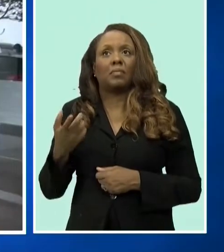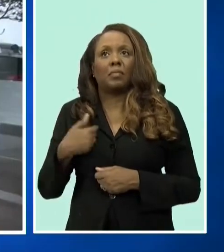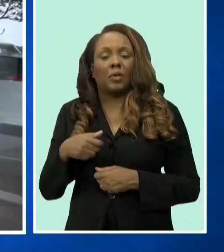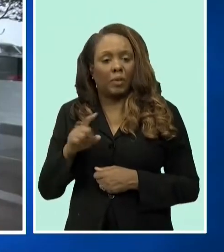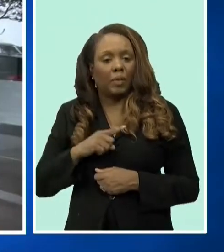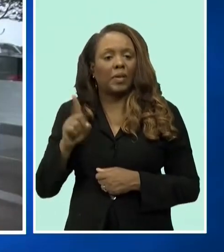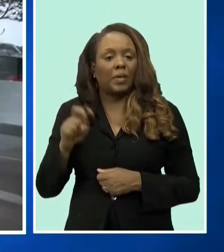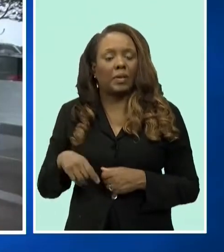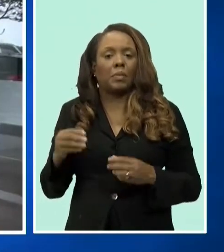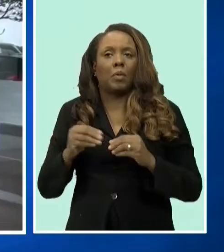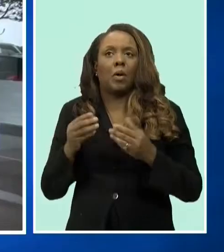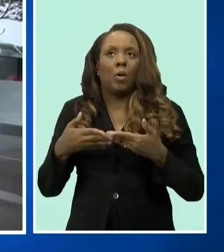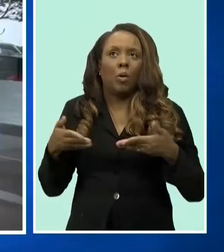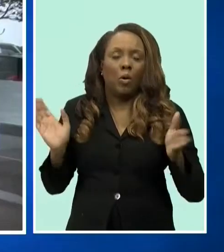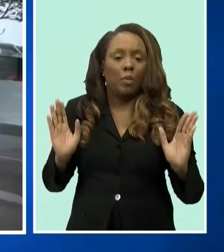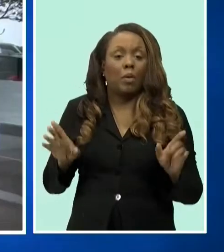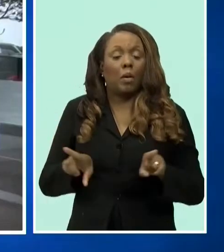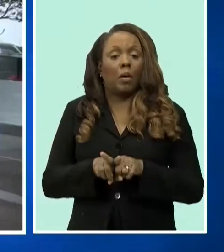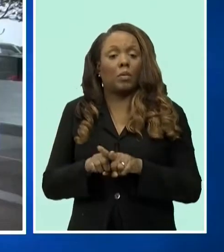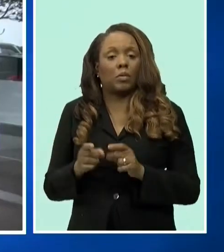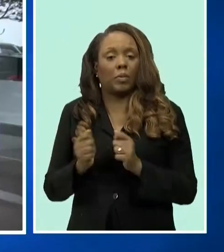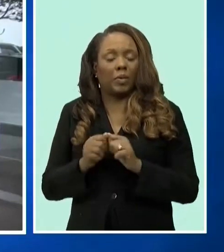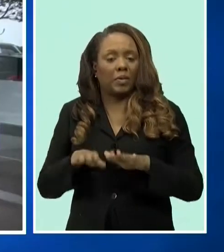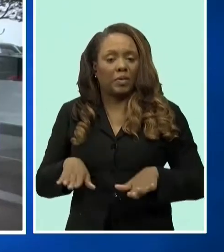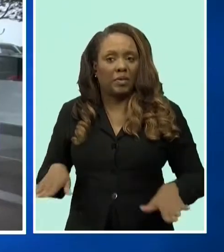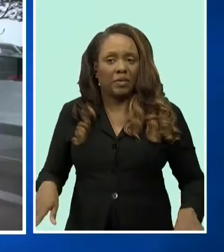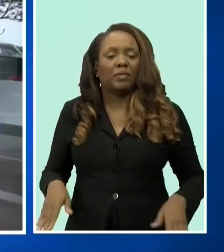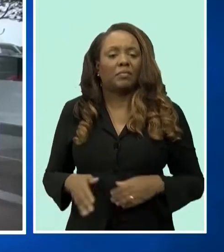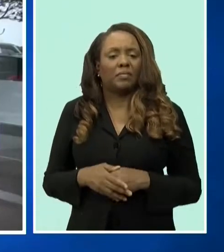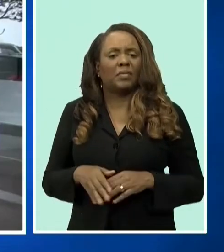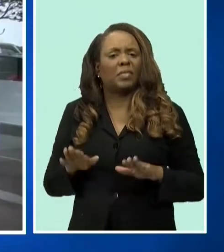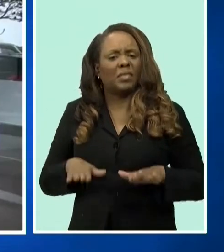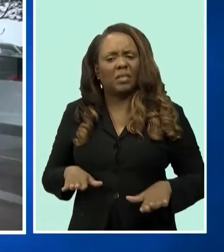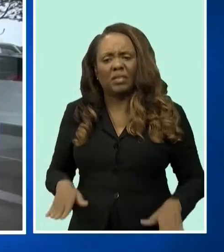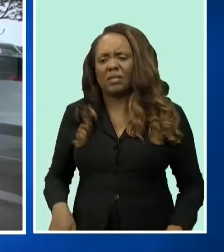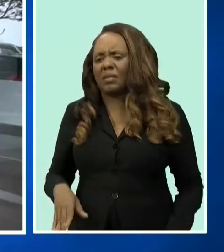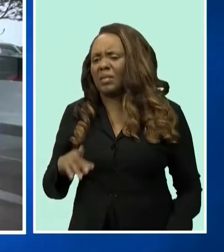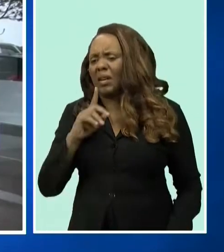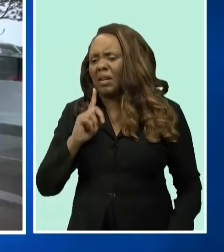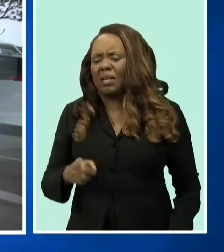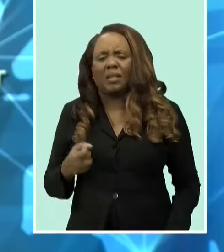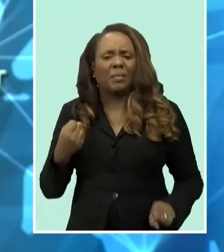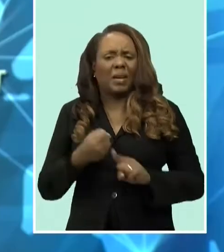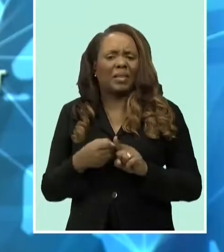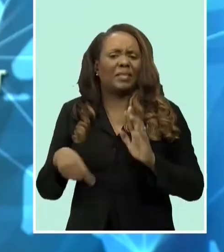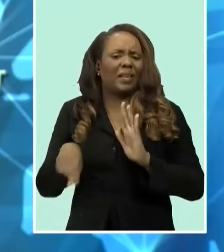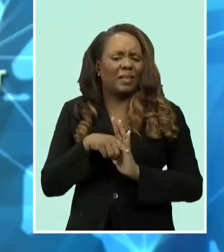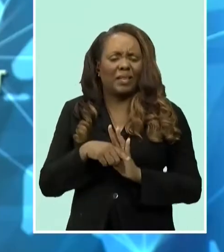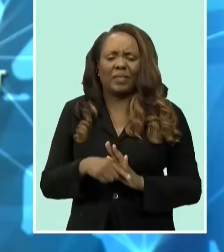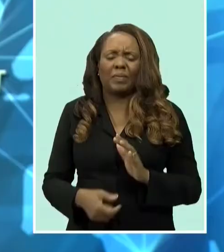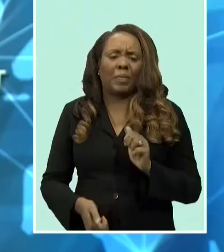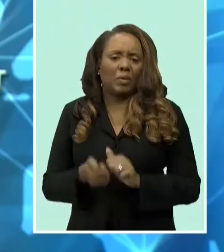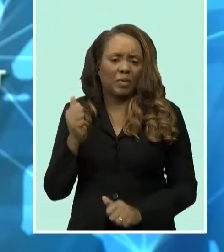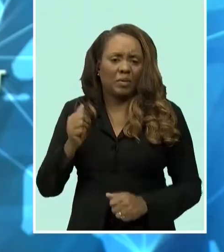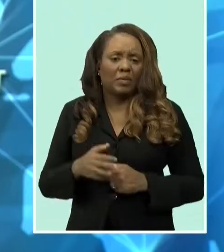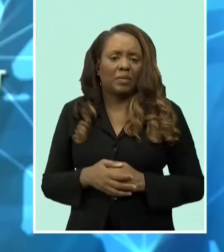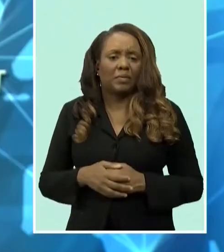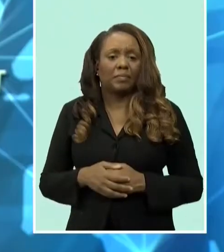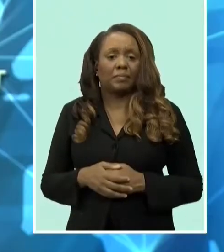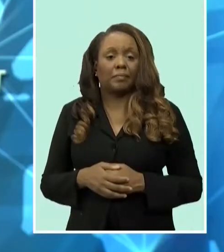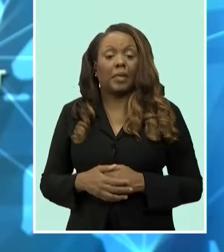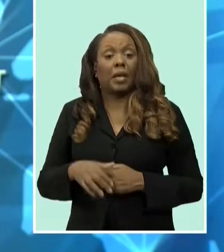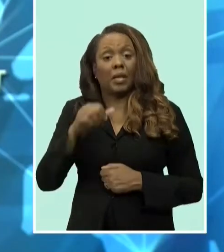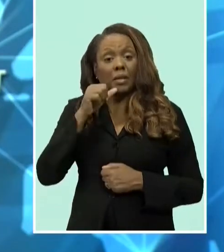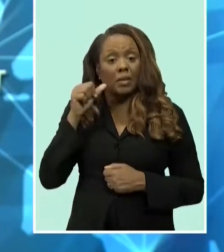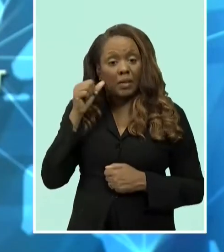especially where the children are concerned, because they're the ones who are suffering the most. 77 new